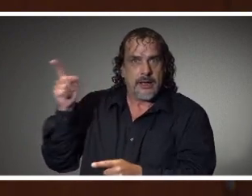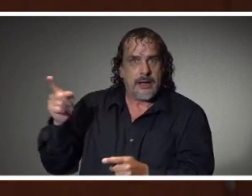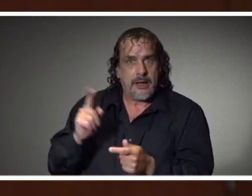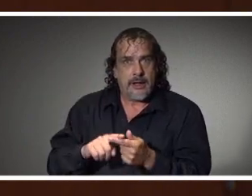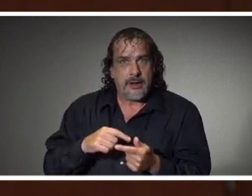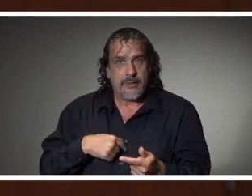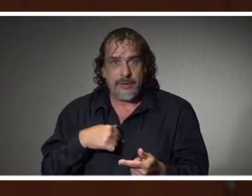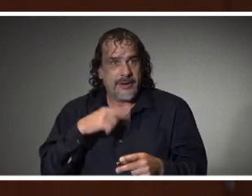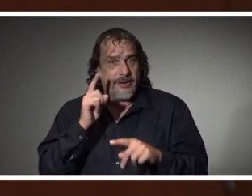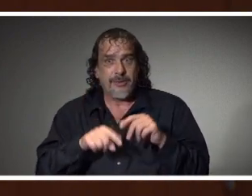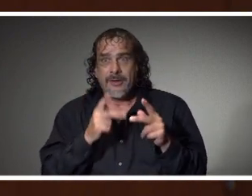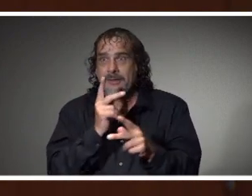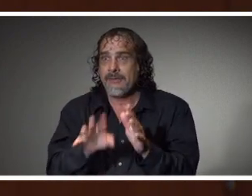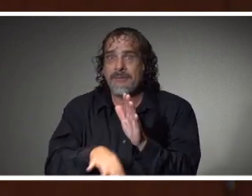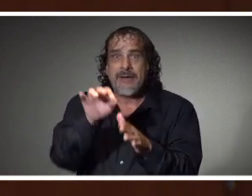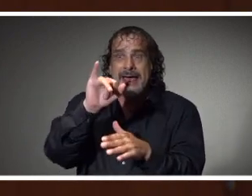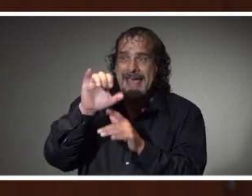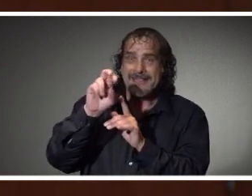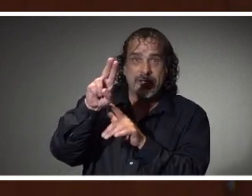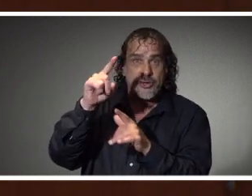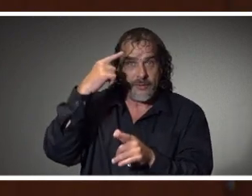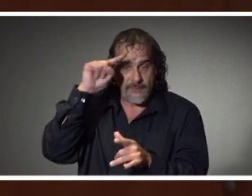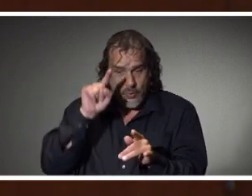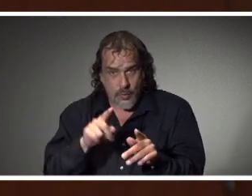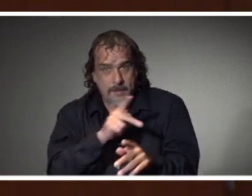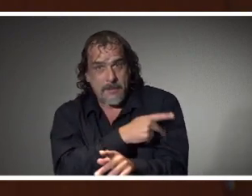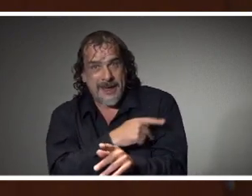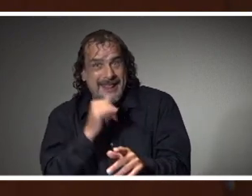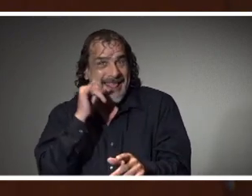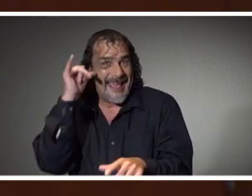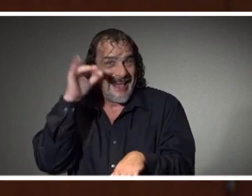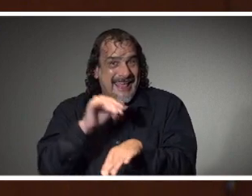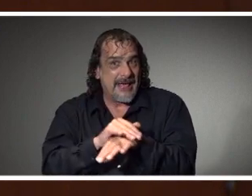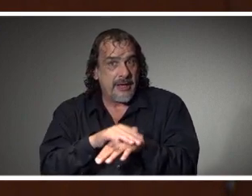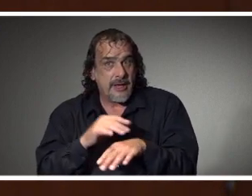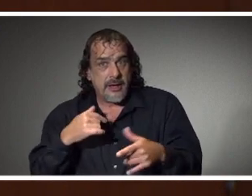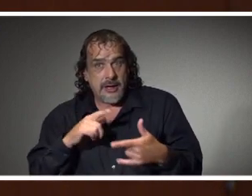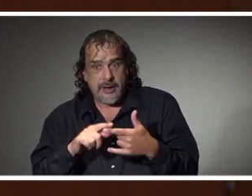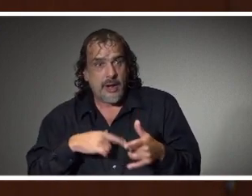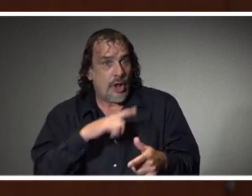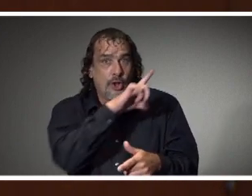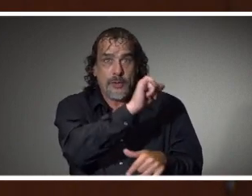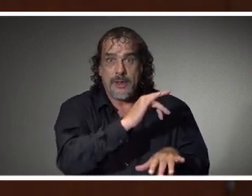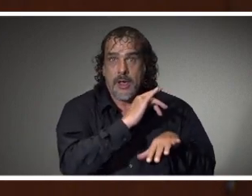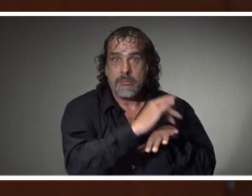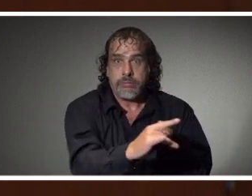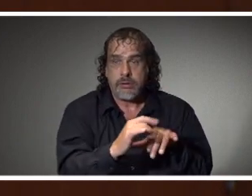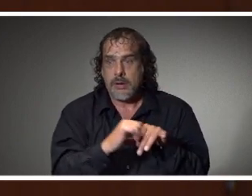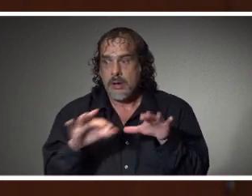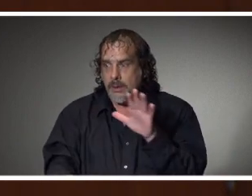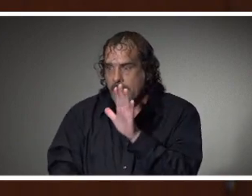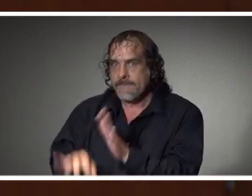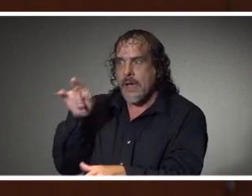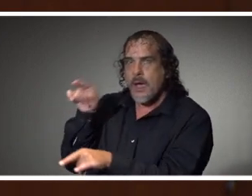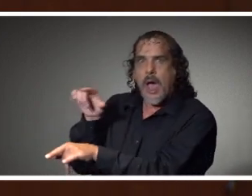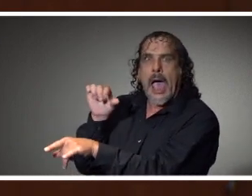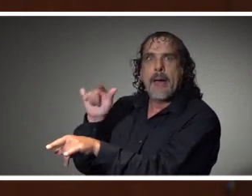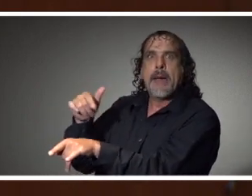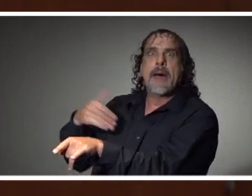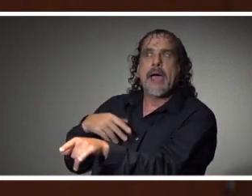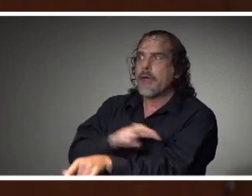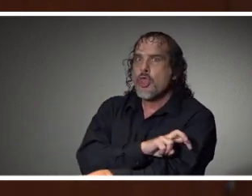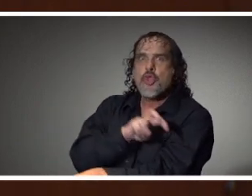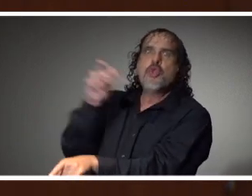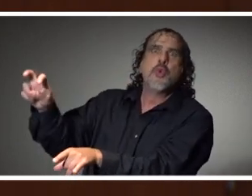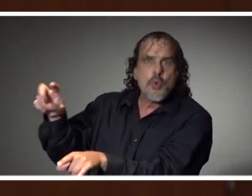not only could we not find an ICU bed last night for one Mississippi patient, we couldn't find an ICU bed in Louisiana and finally found one in Alabama. So